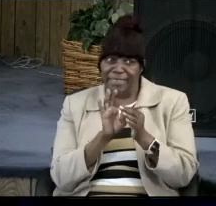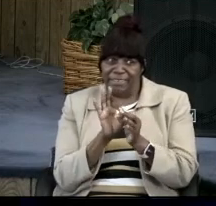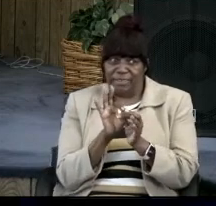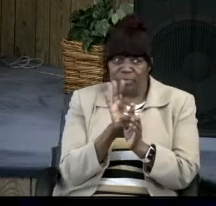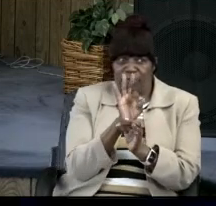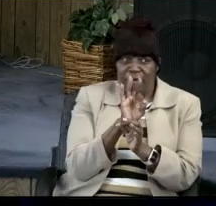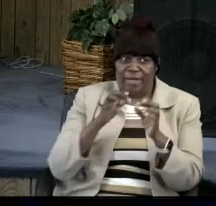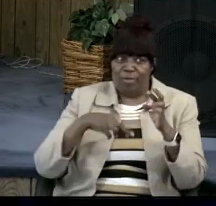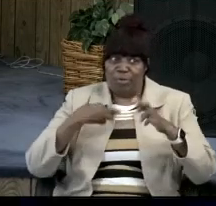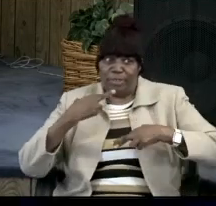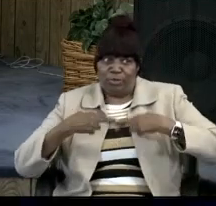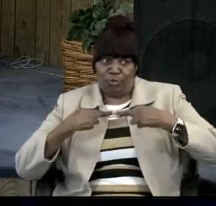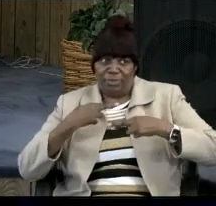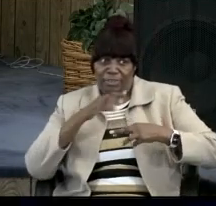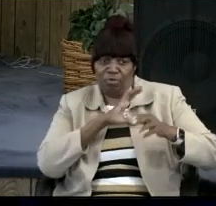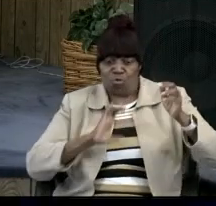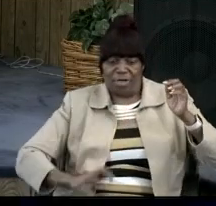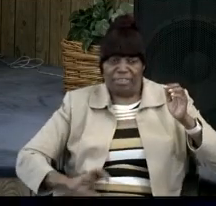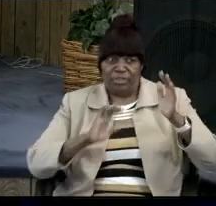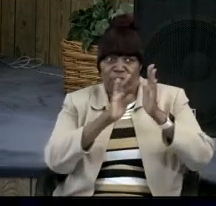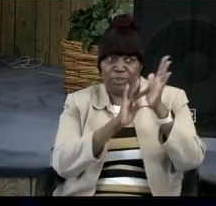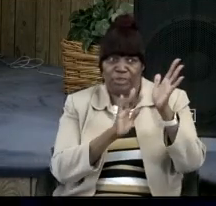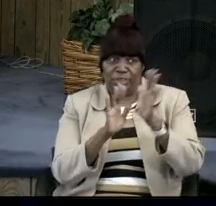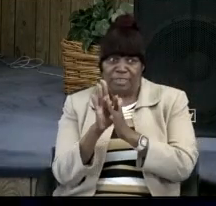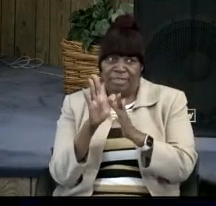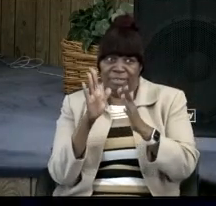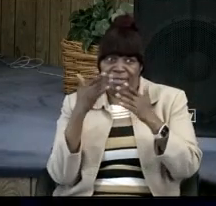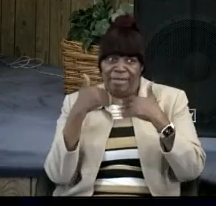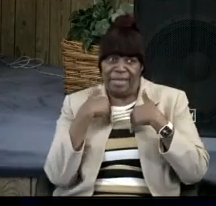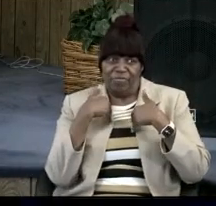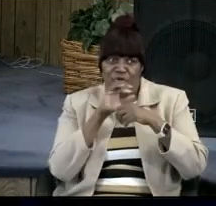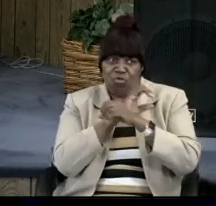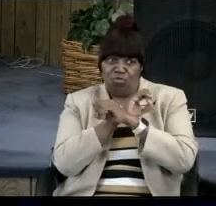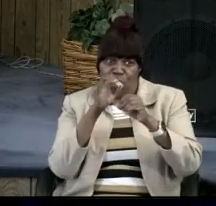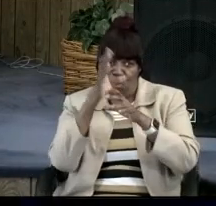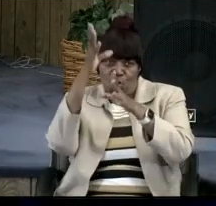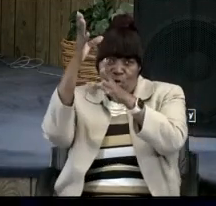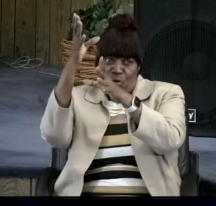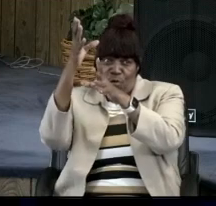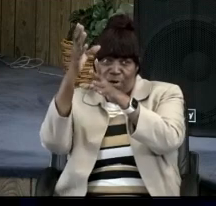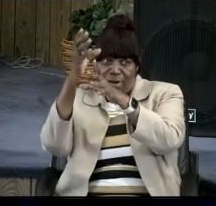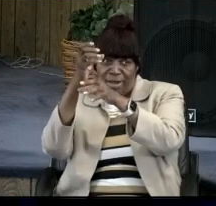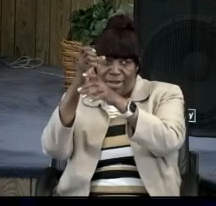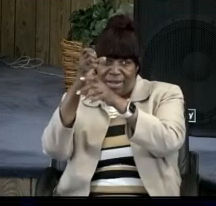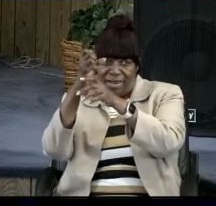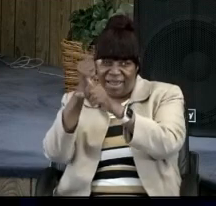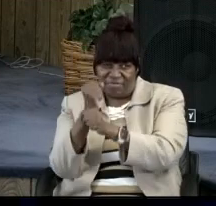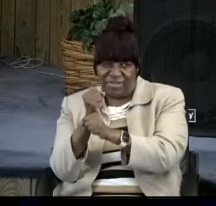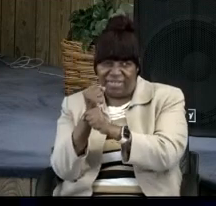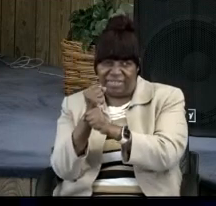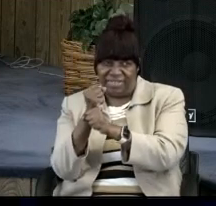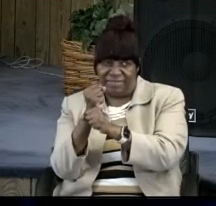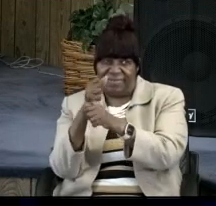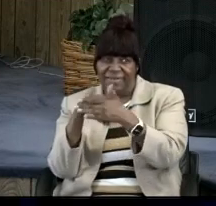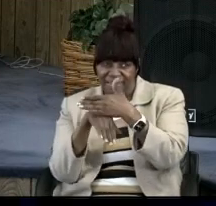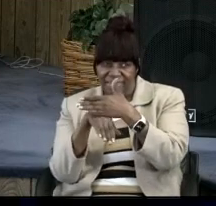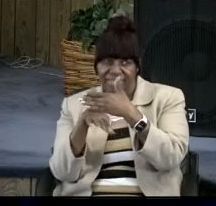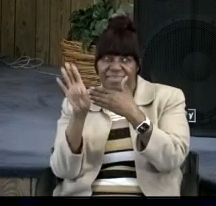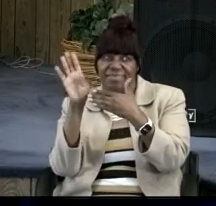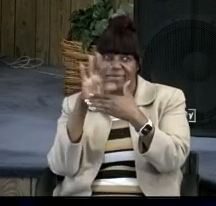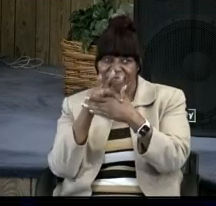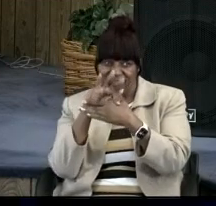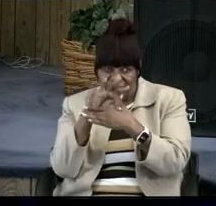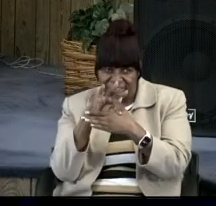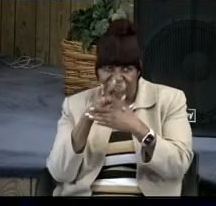spirit and rejoice in Christ Jesus and have no confidence in